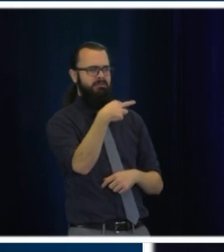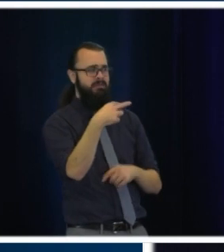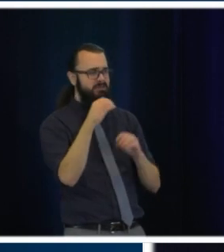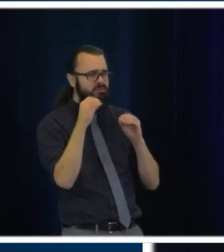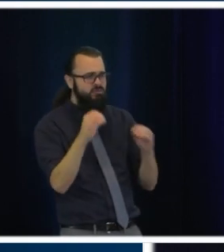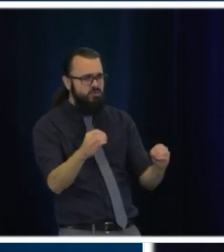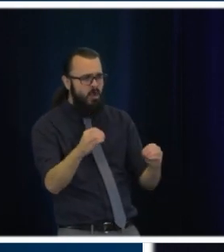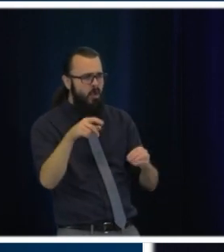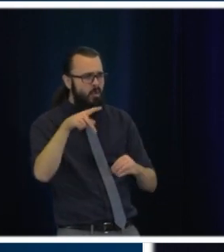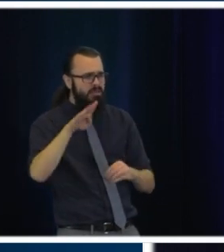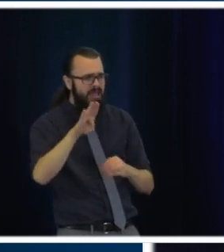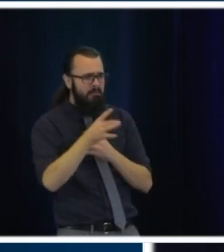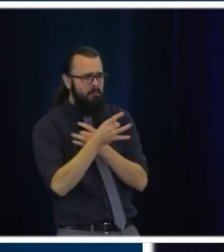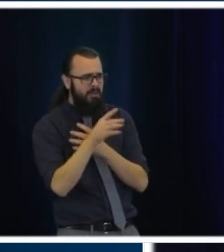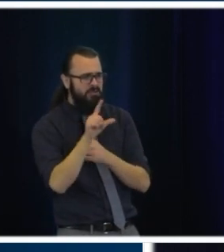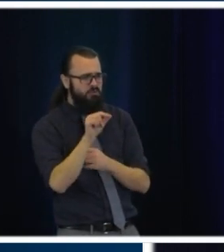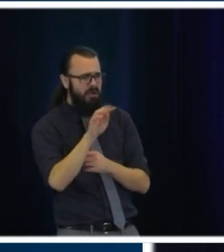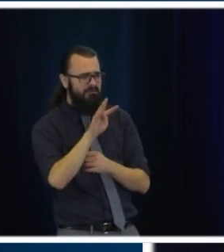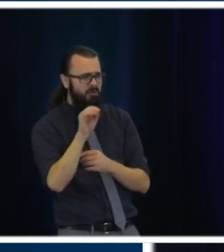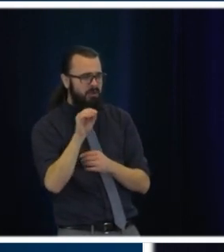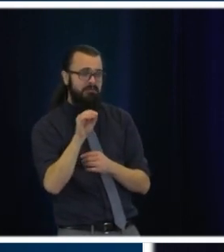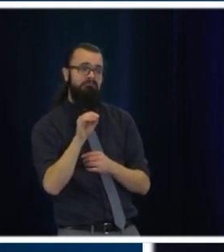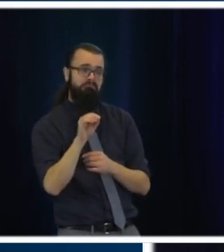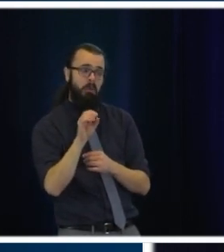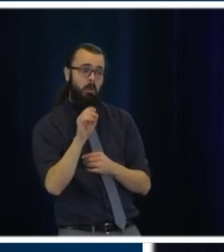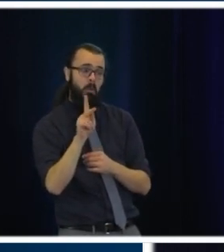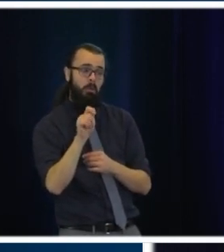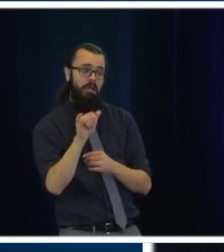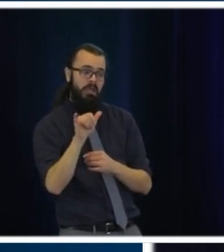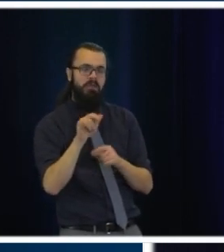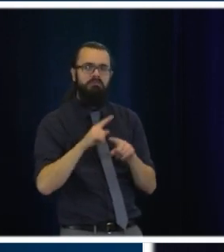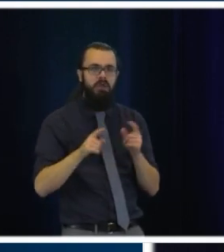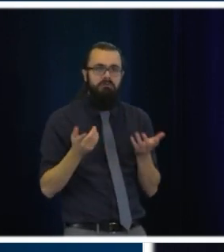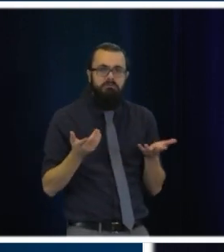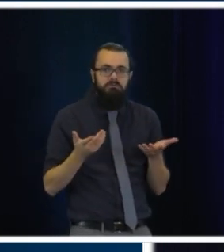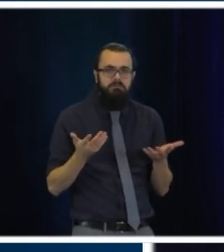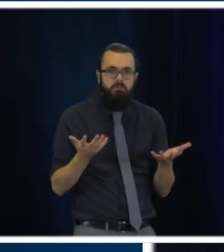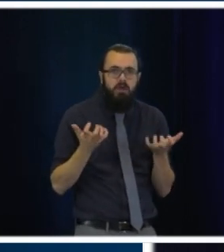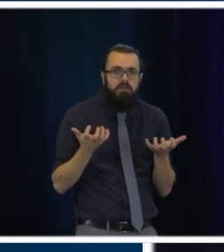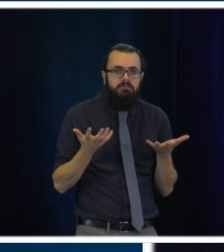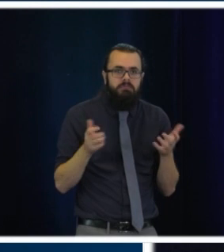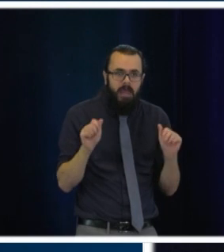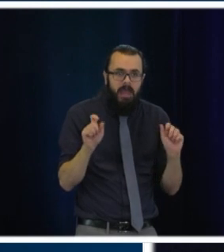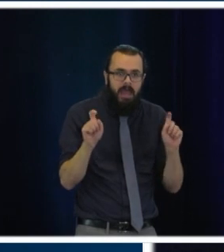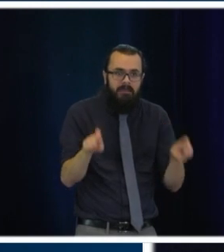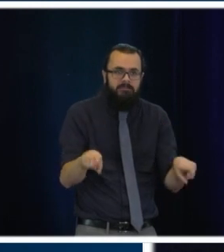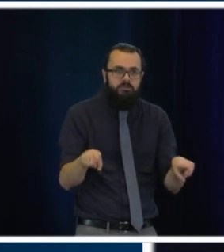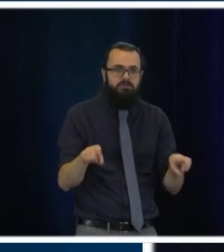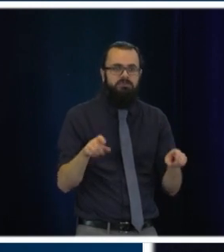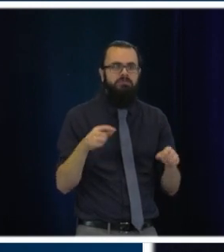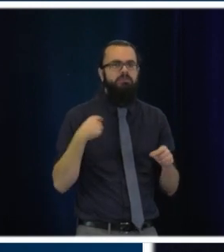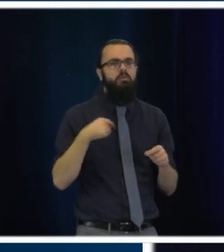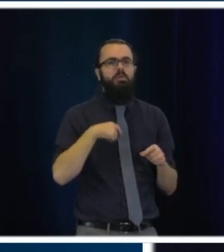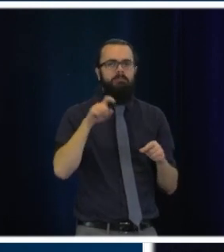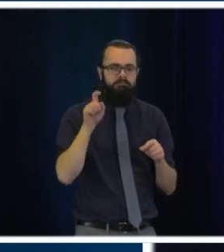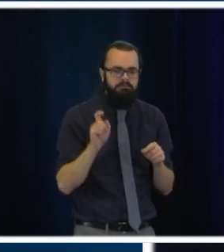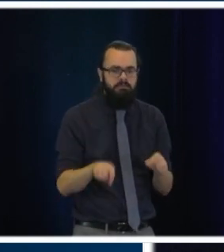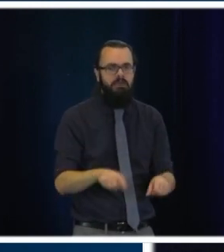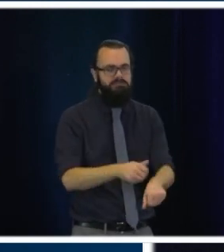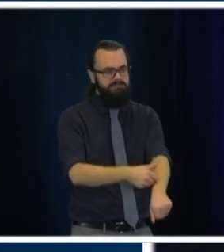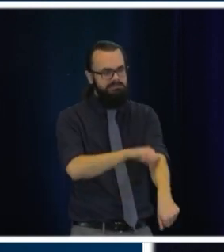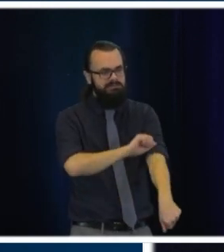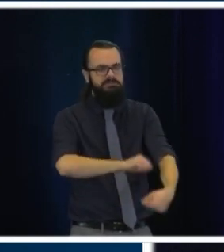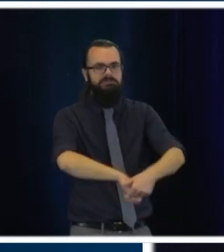which include screening and testing. We've got to do more screening and testing. We can't just wait for a kid to show up to their primary care